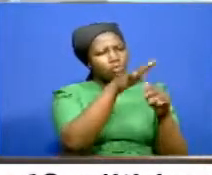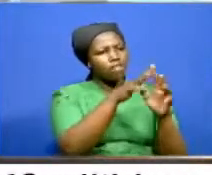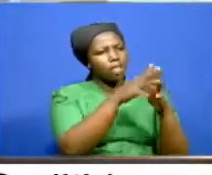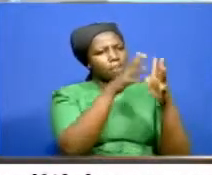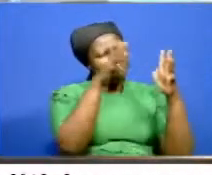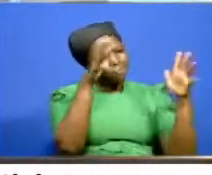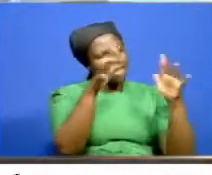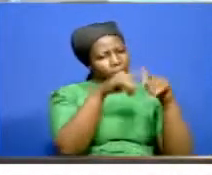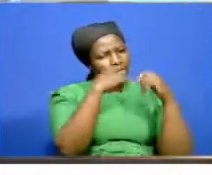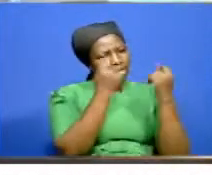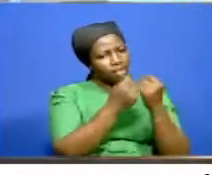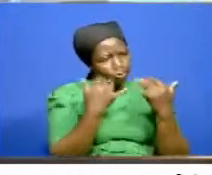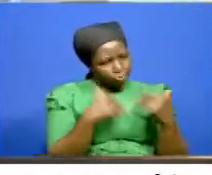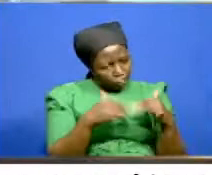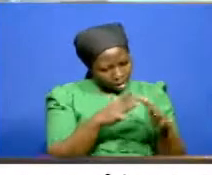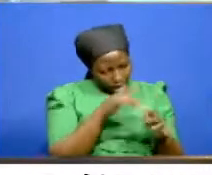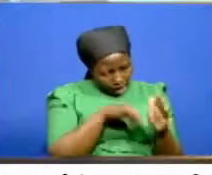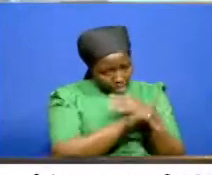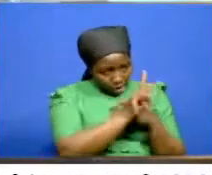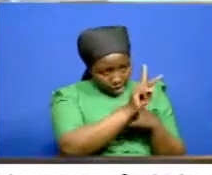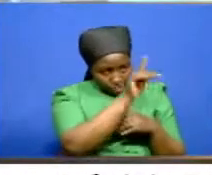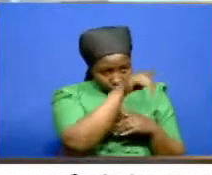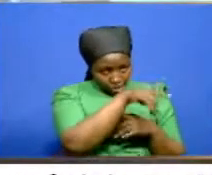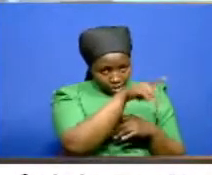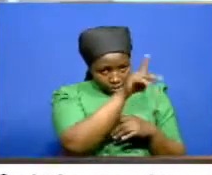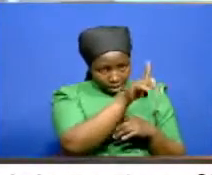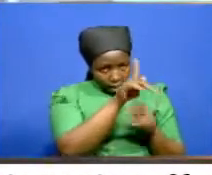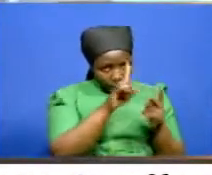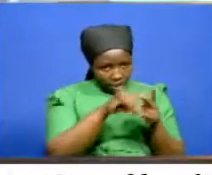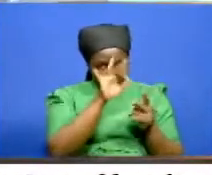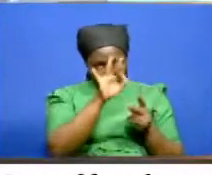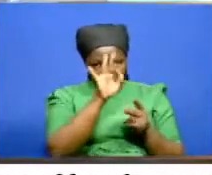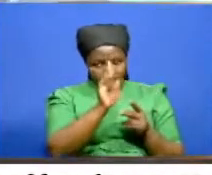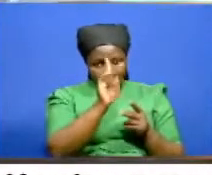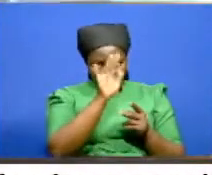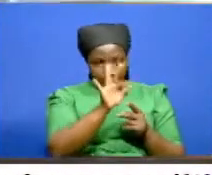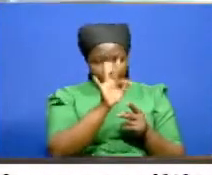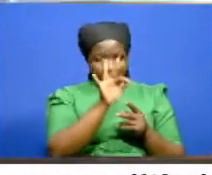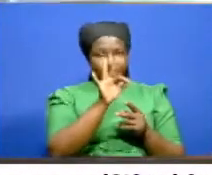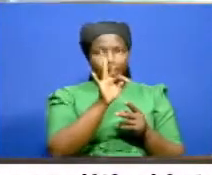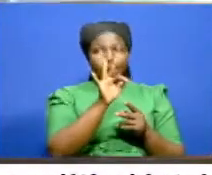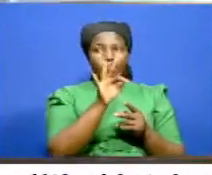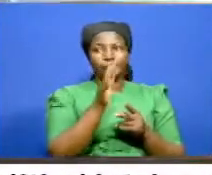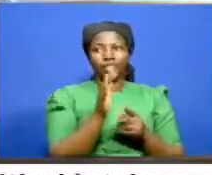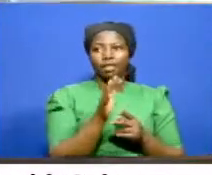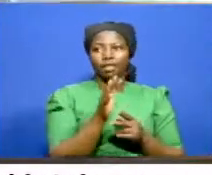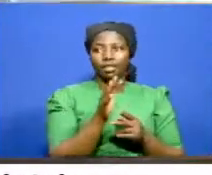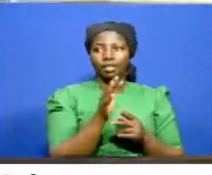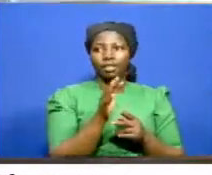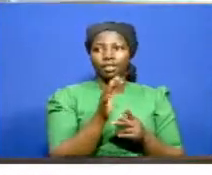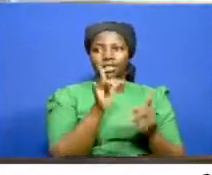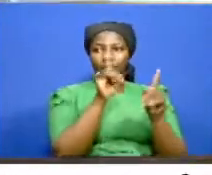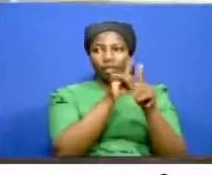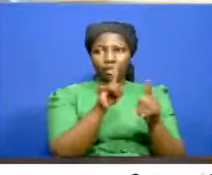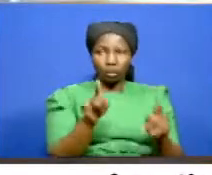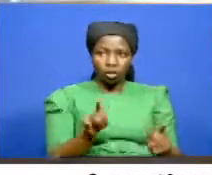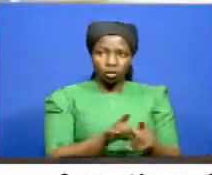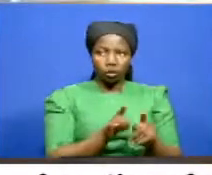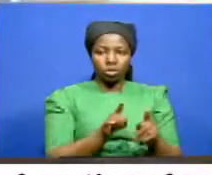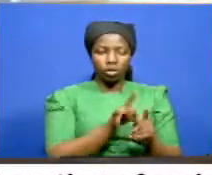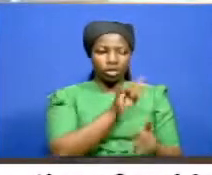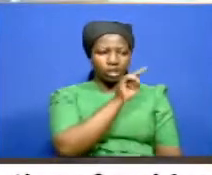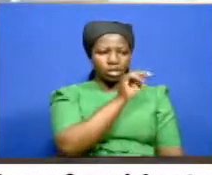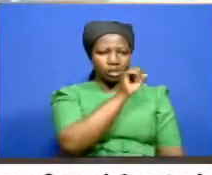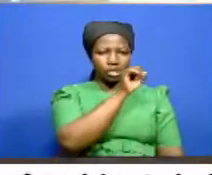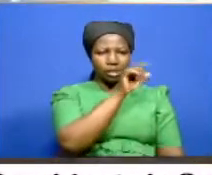pool of players we have, not only in the Kenya Premier League, in the FKF Premier League, still getting used to saying that, NSL, the lower divisions and